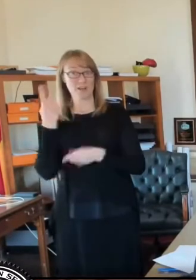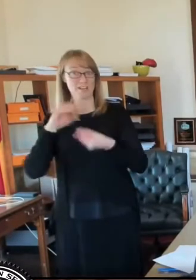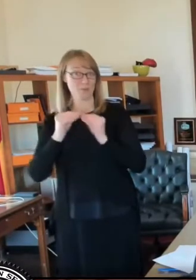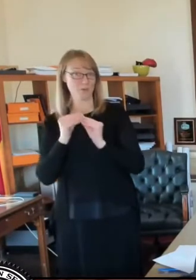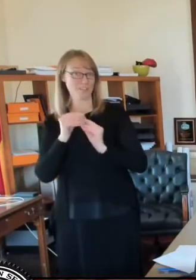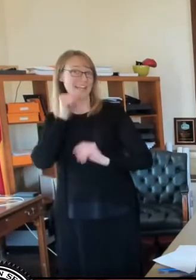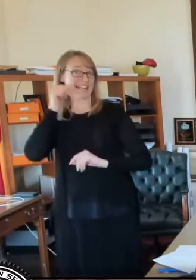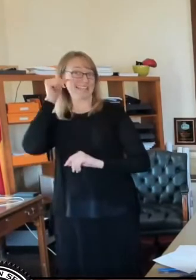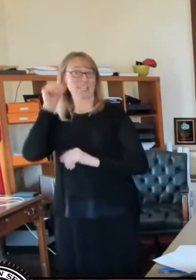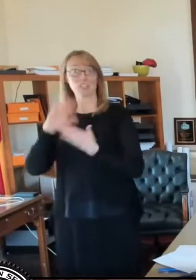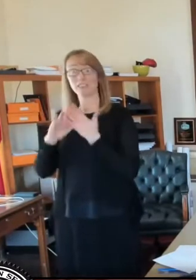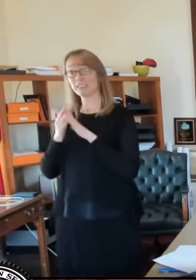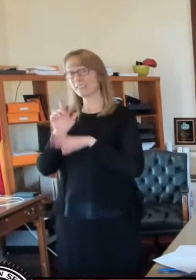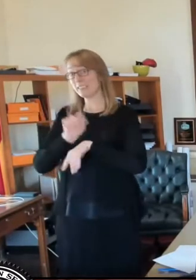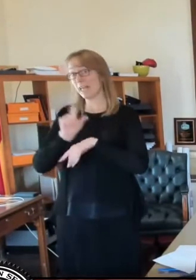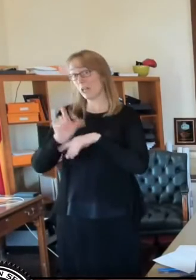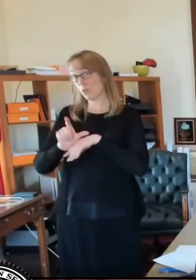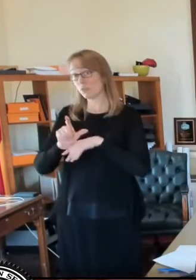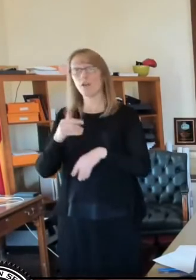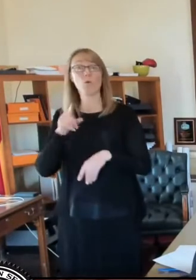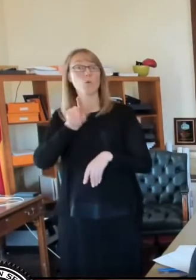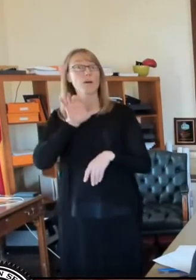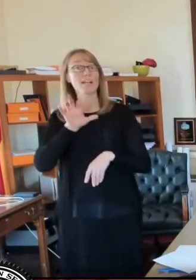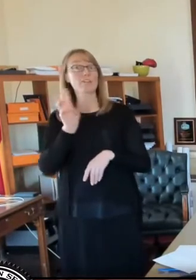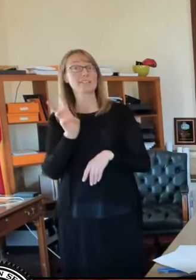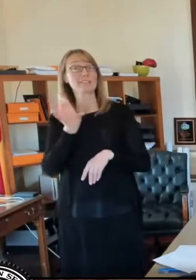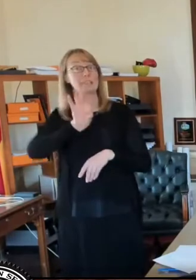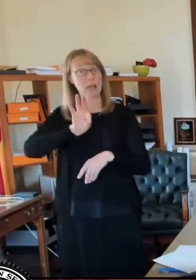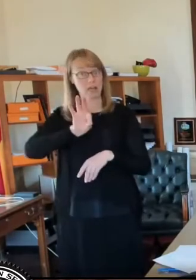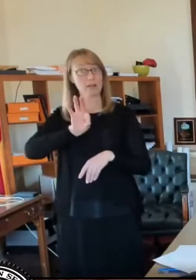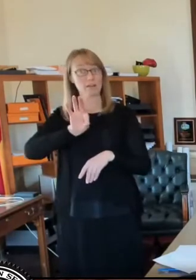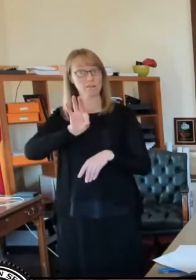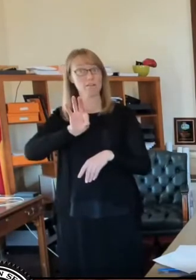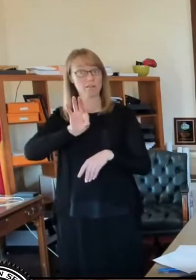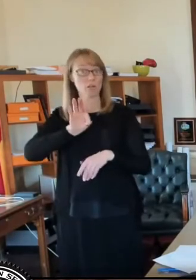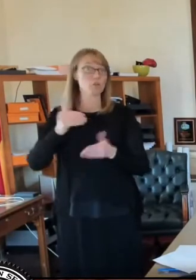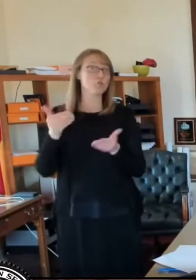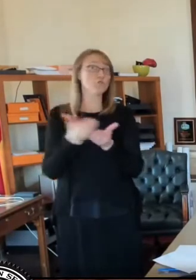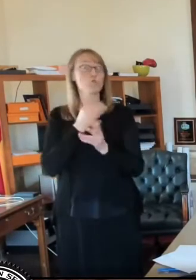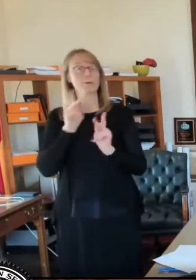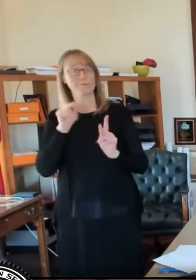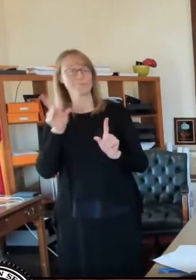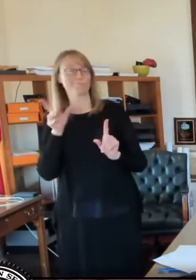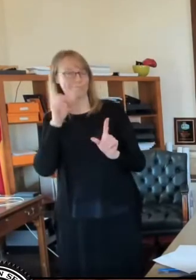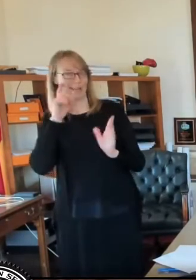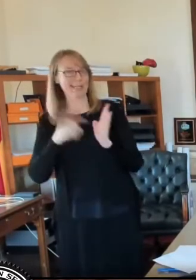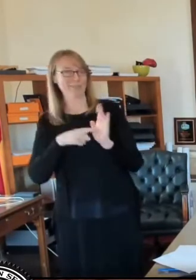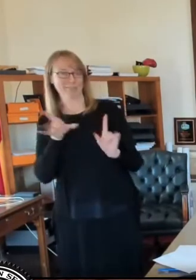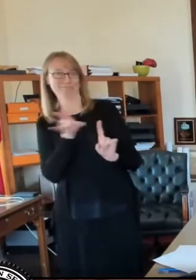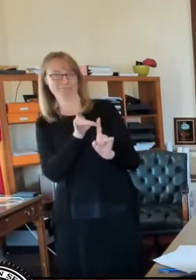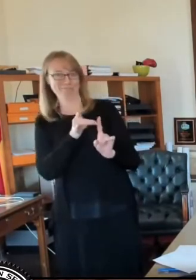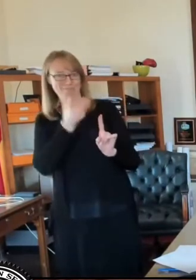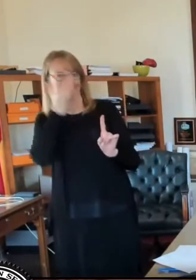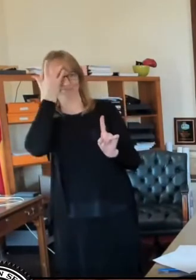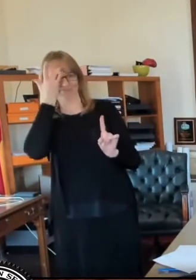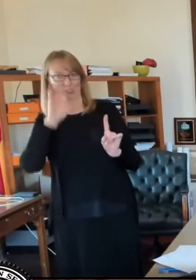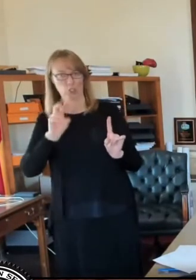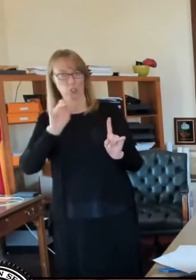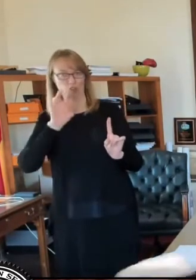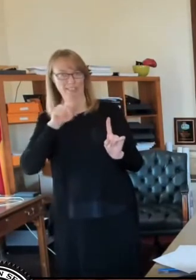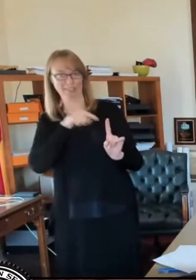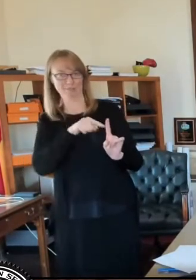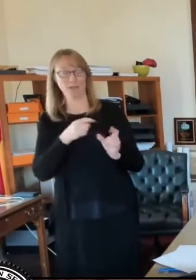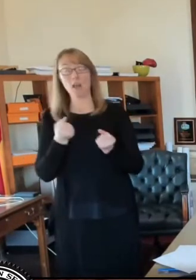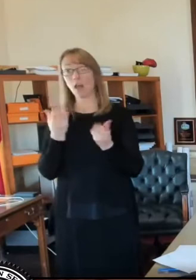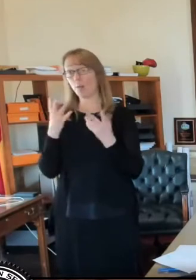yesterday, the city of St. Louis had 169 new cases. Number of people in the hospital,